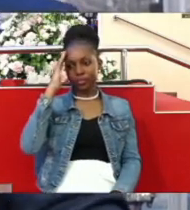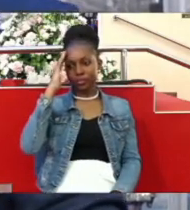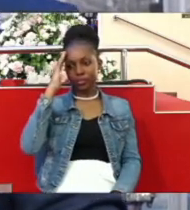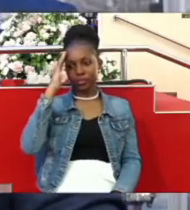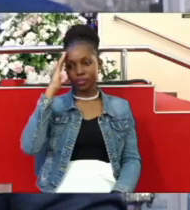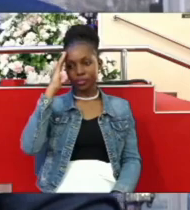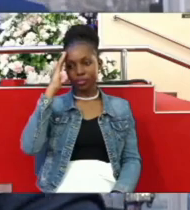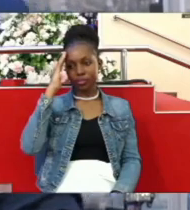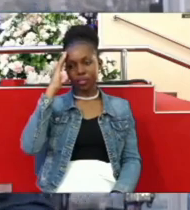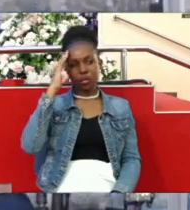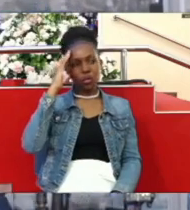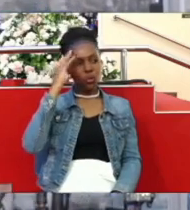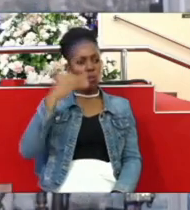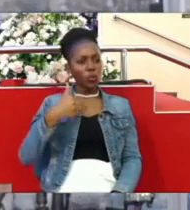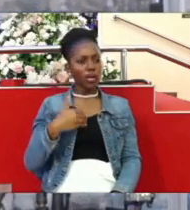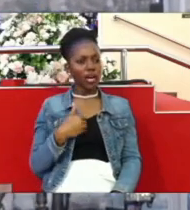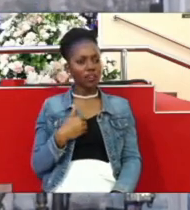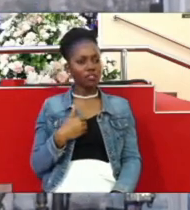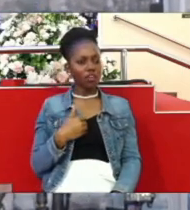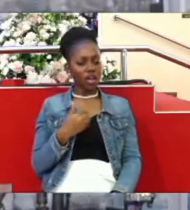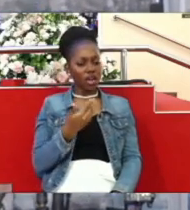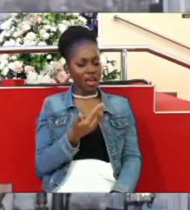of.